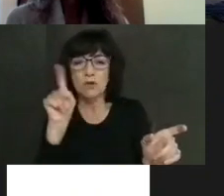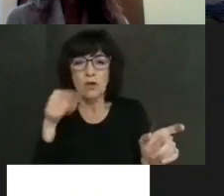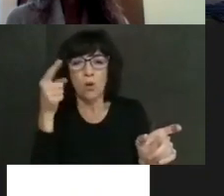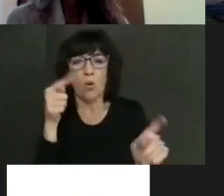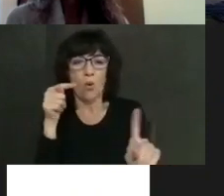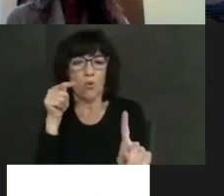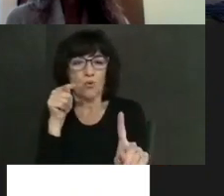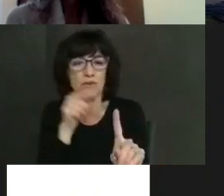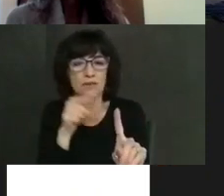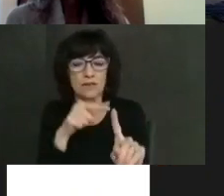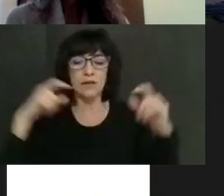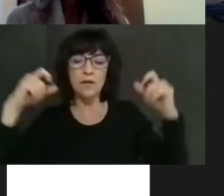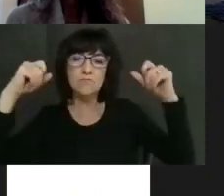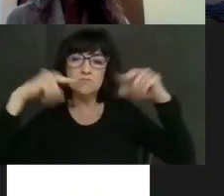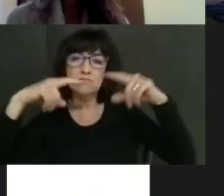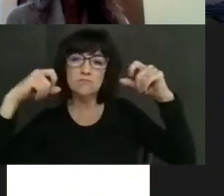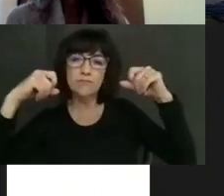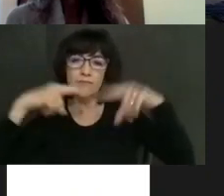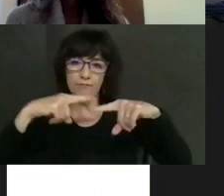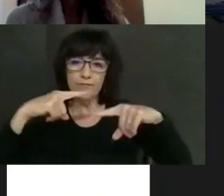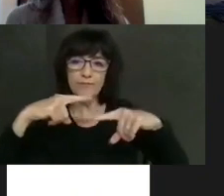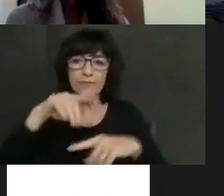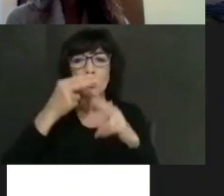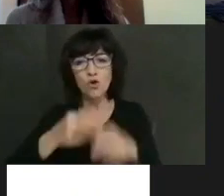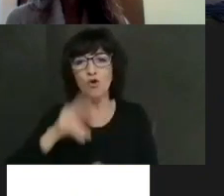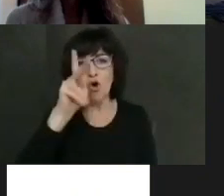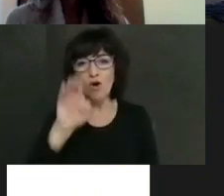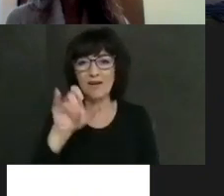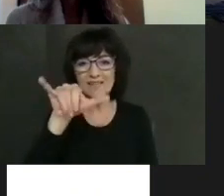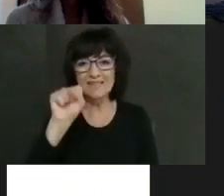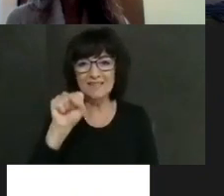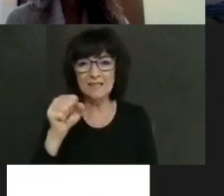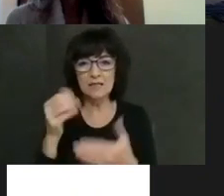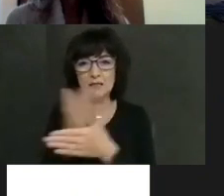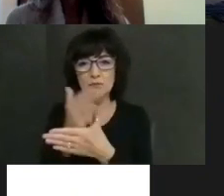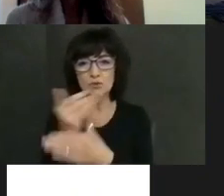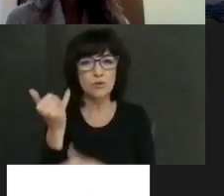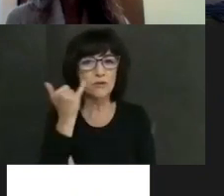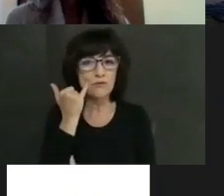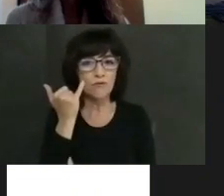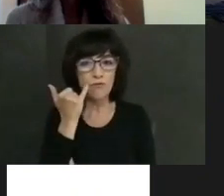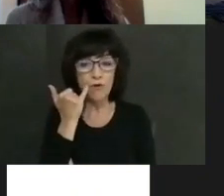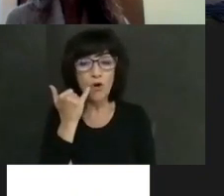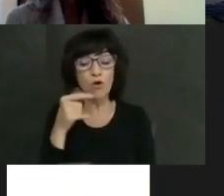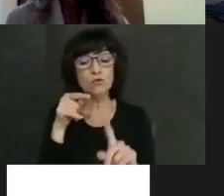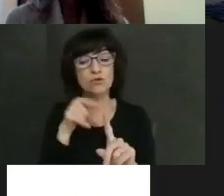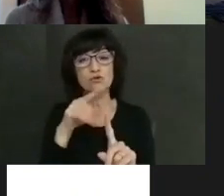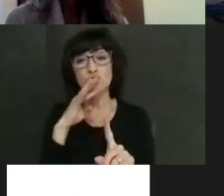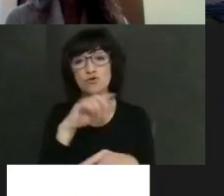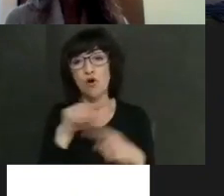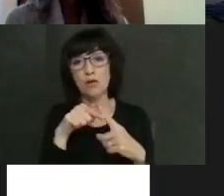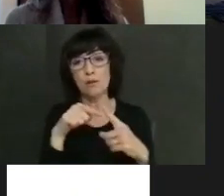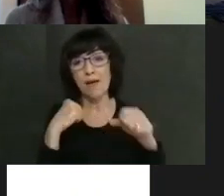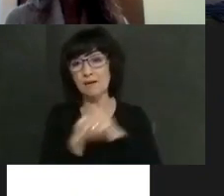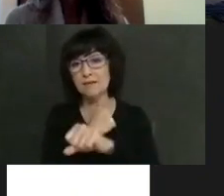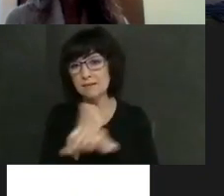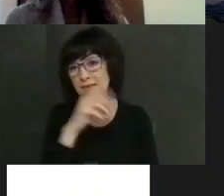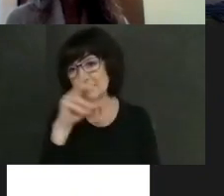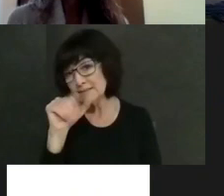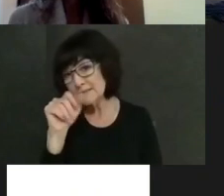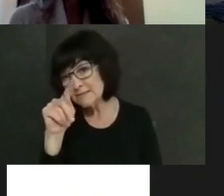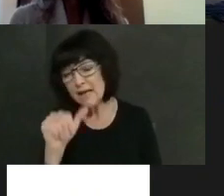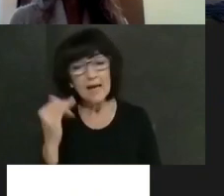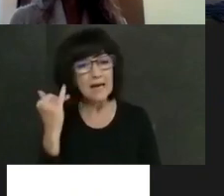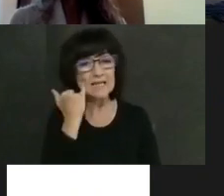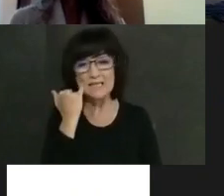phones. And in terms of the data, it is totally up to we say the user is always in charge. If you don't want to share any of that